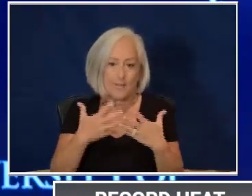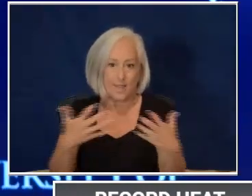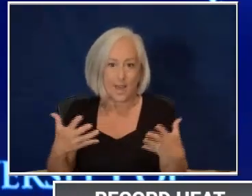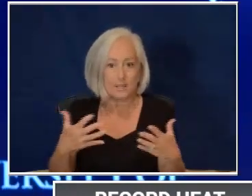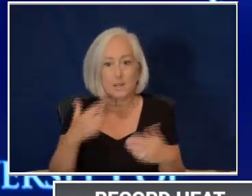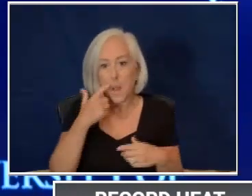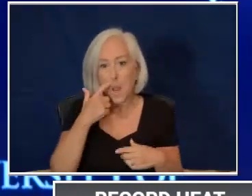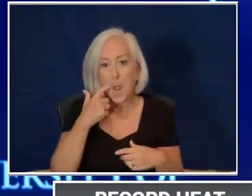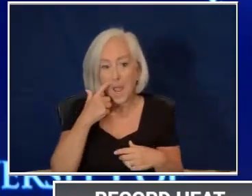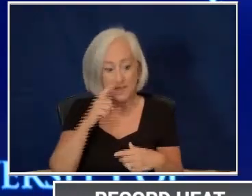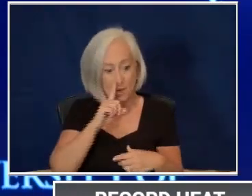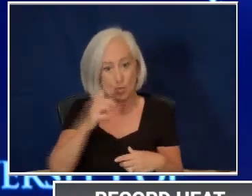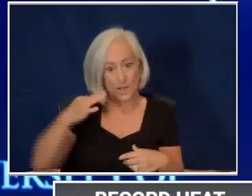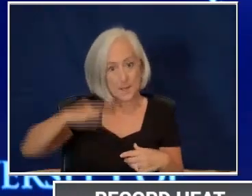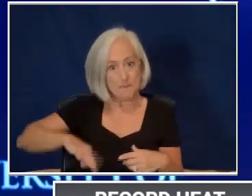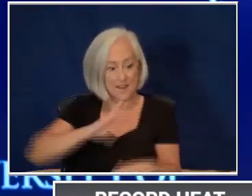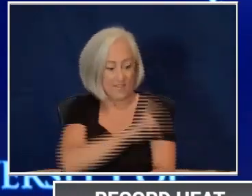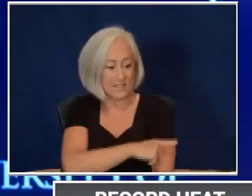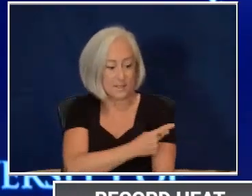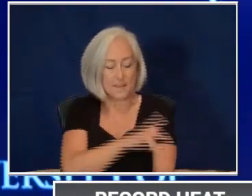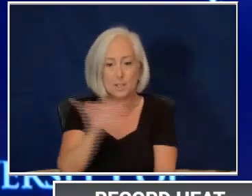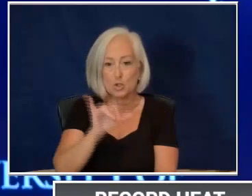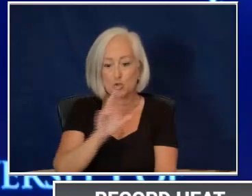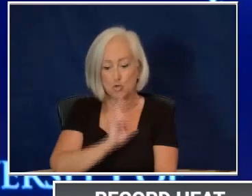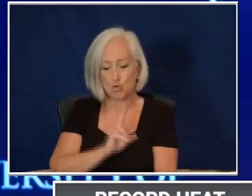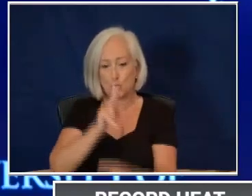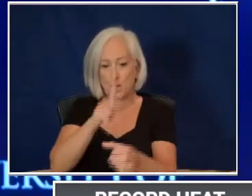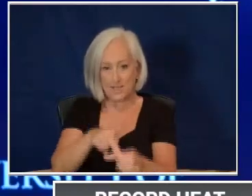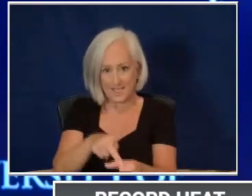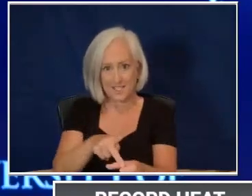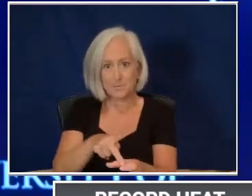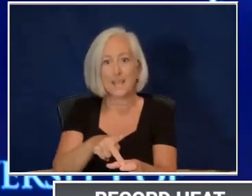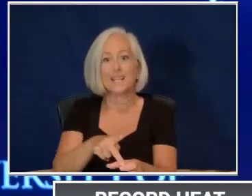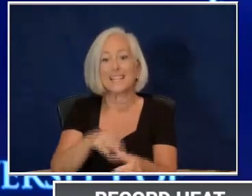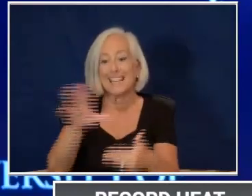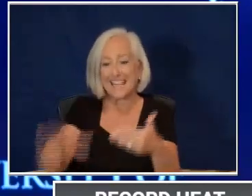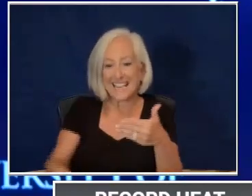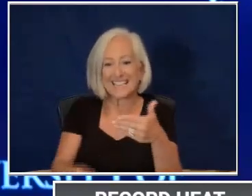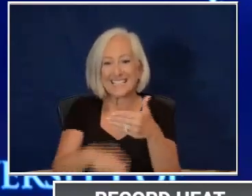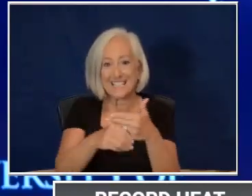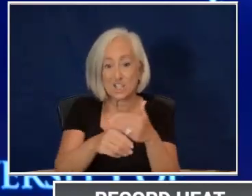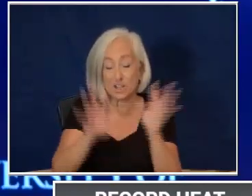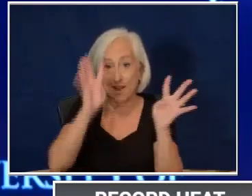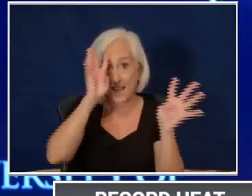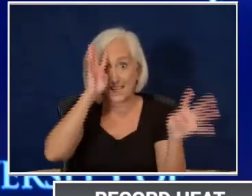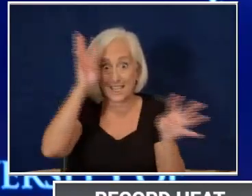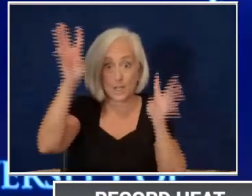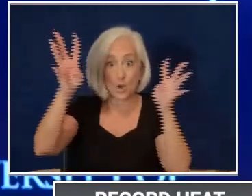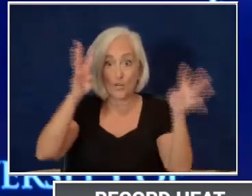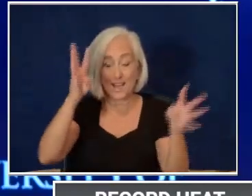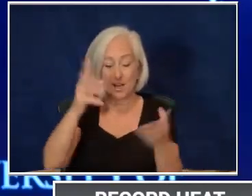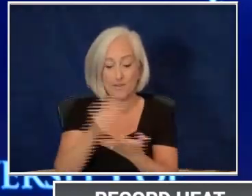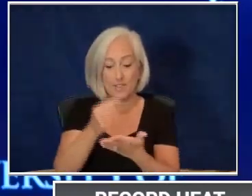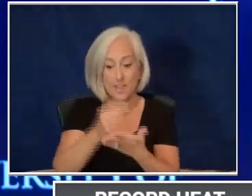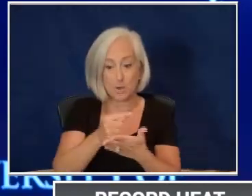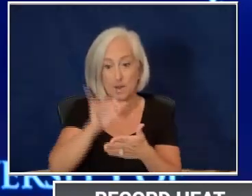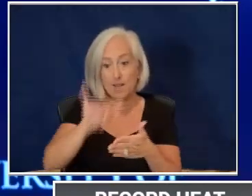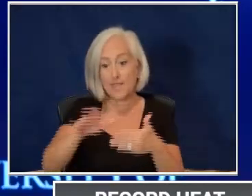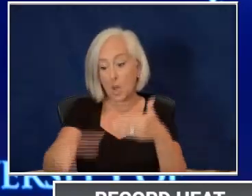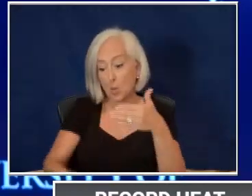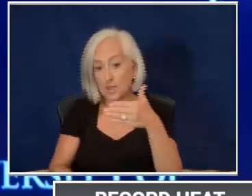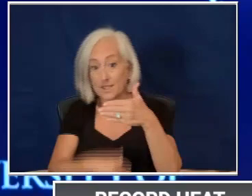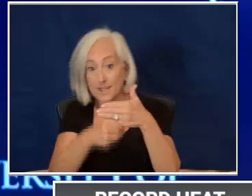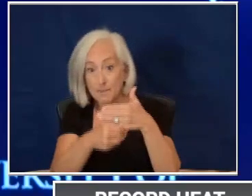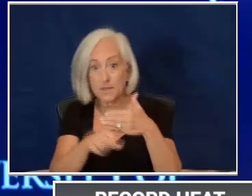to our patients to be able to participate in additional innovative therapies that might supplement or improve their